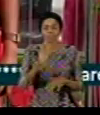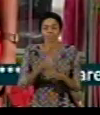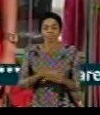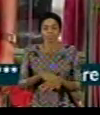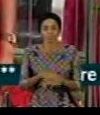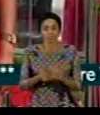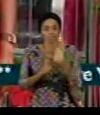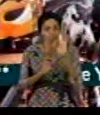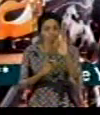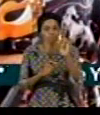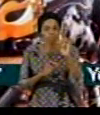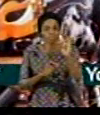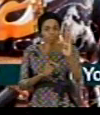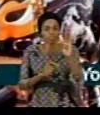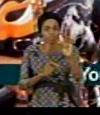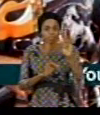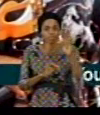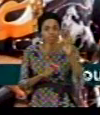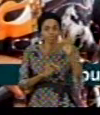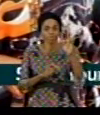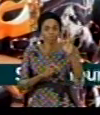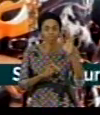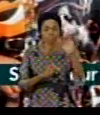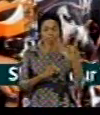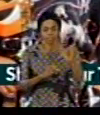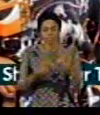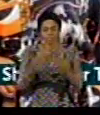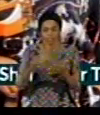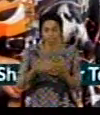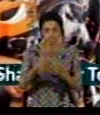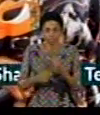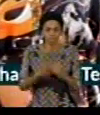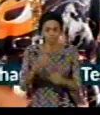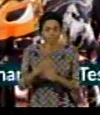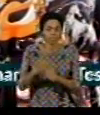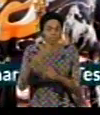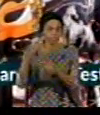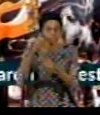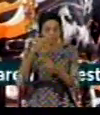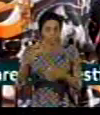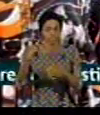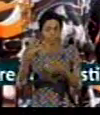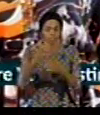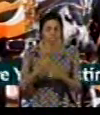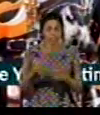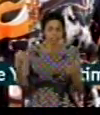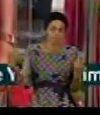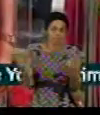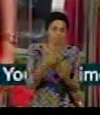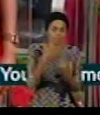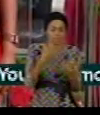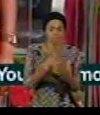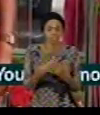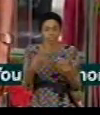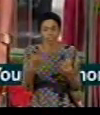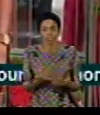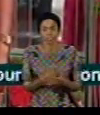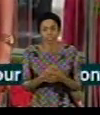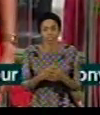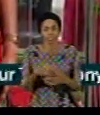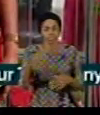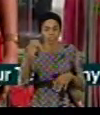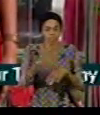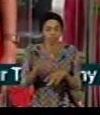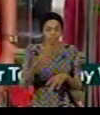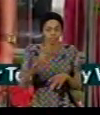she got an accident. And the accident affected her bones and ankle. That she cannot be